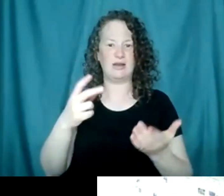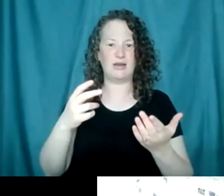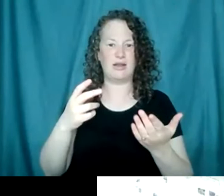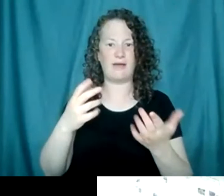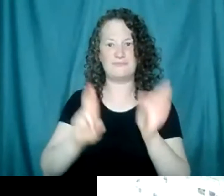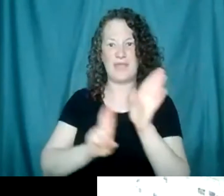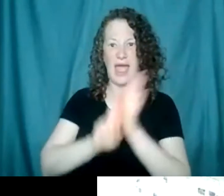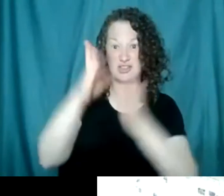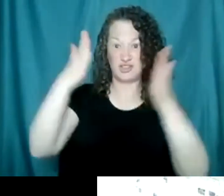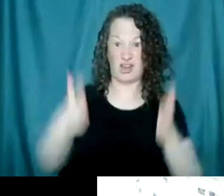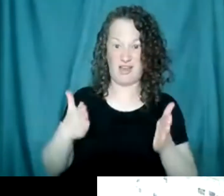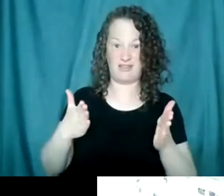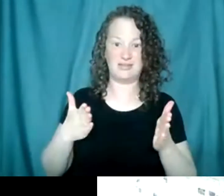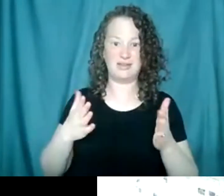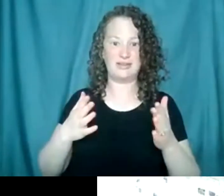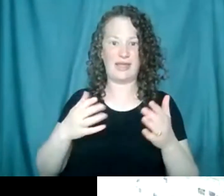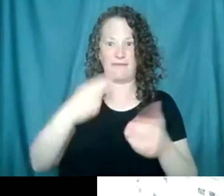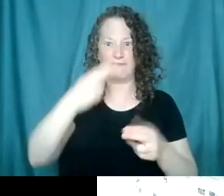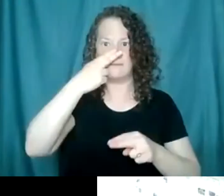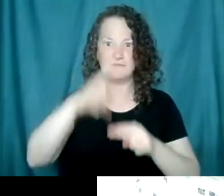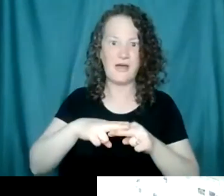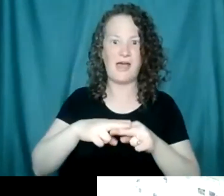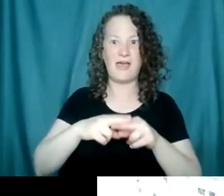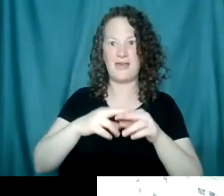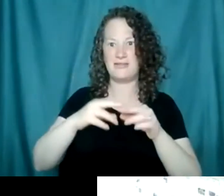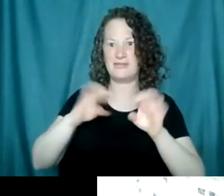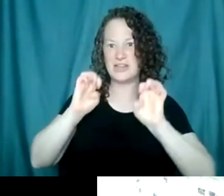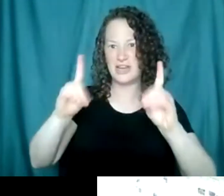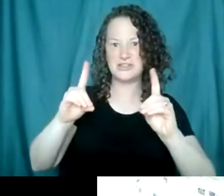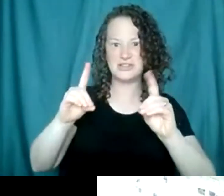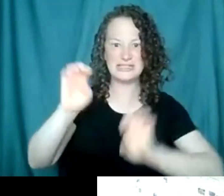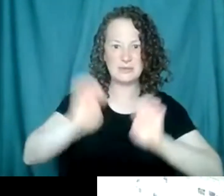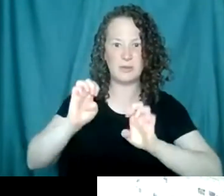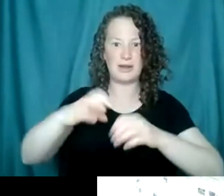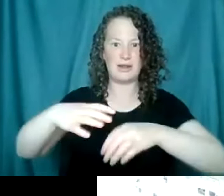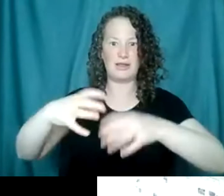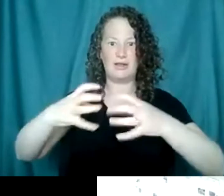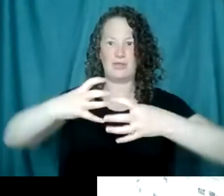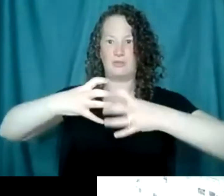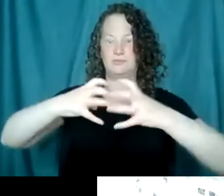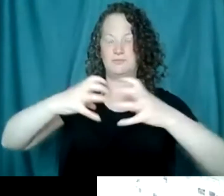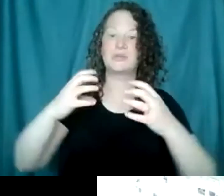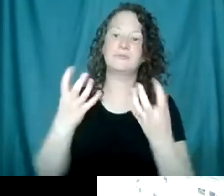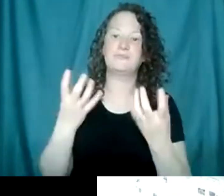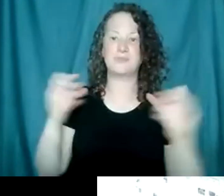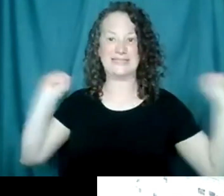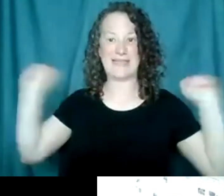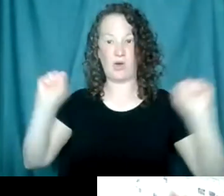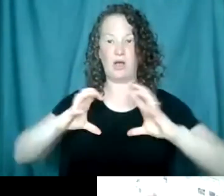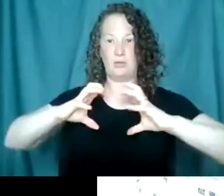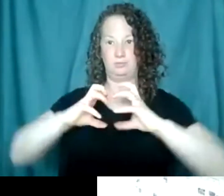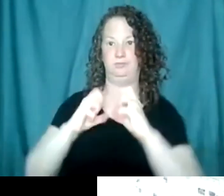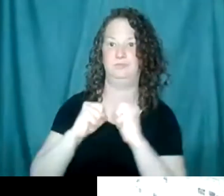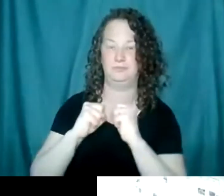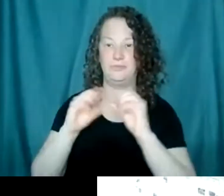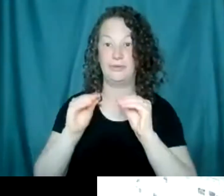do those really fun educational experiments where they wring a towel and the water just kind of clumps to them instead of